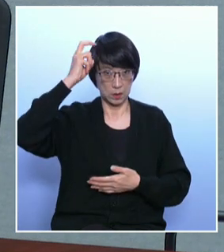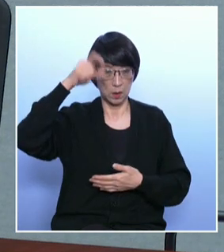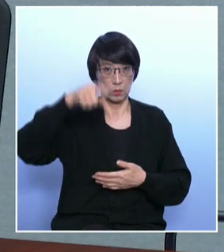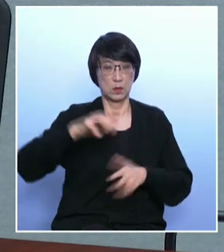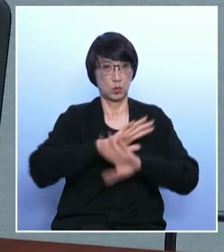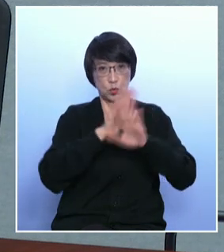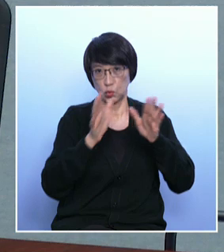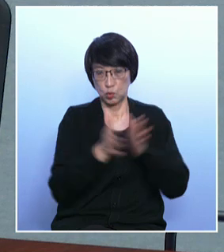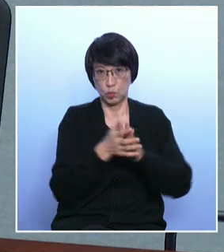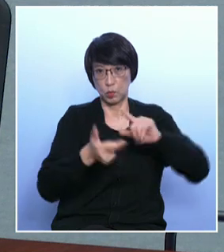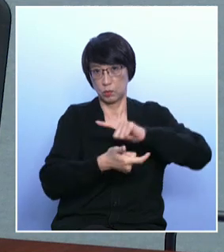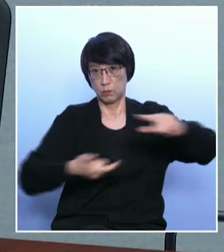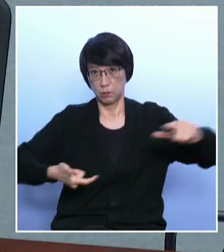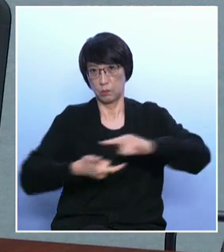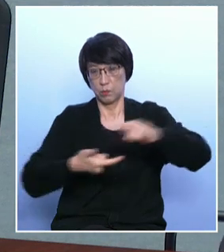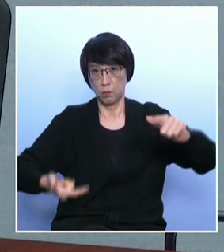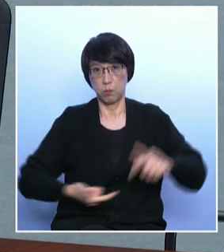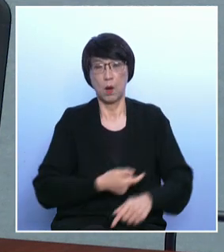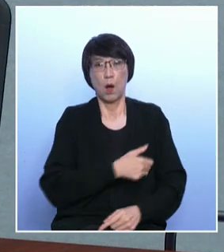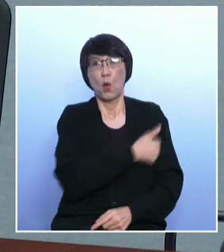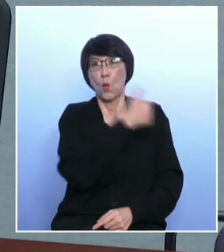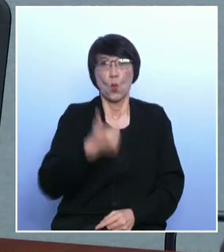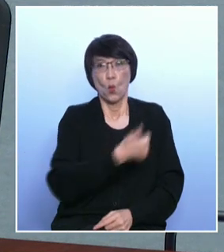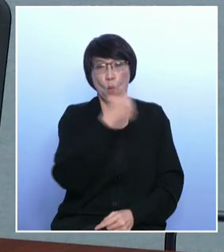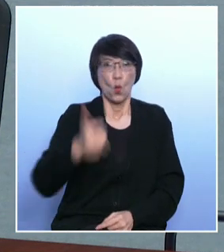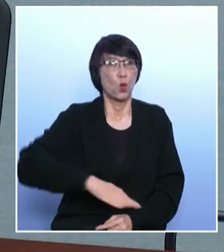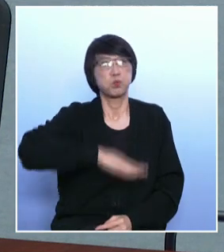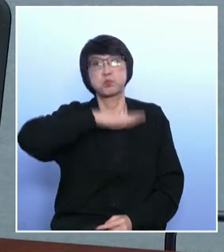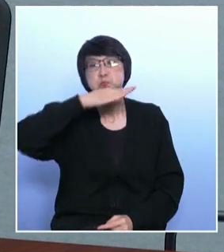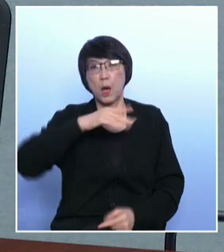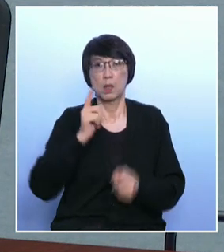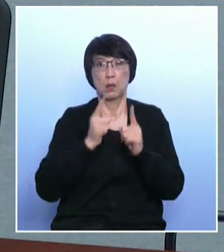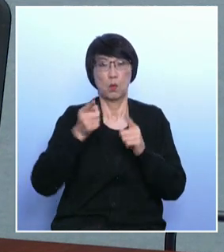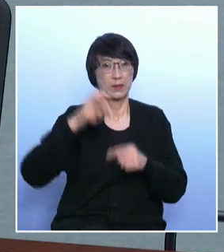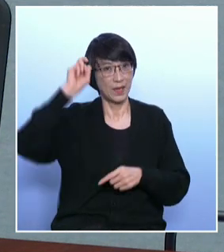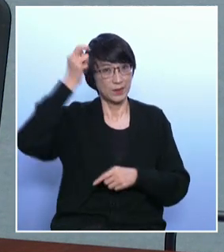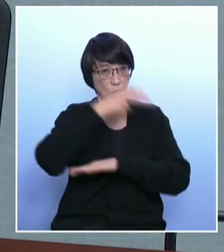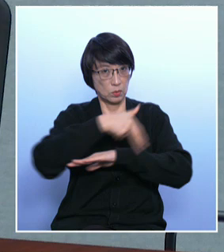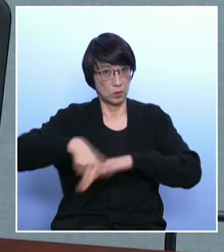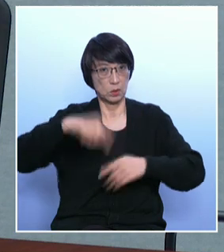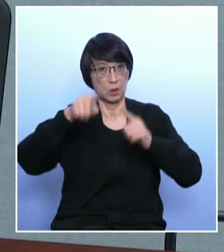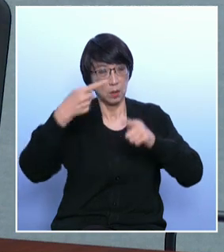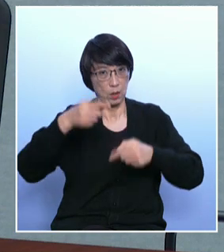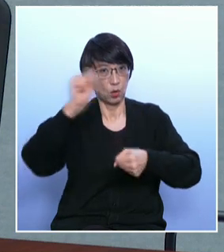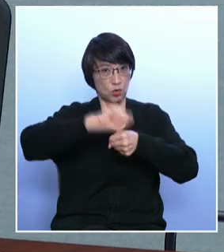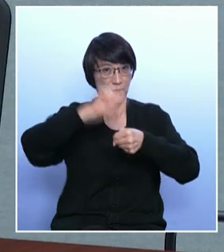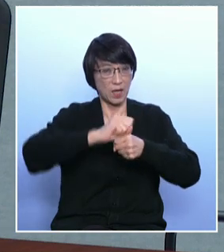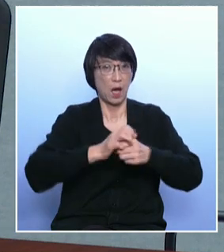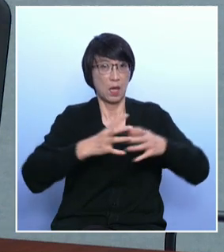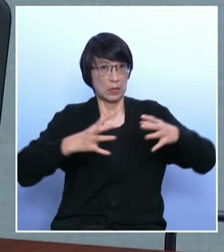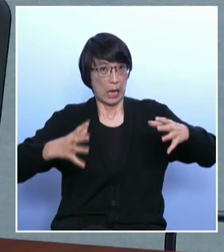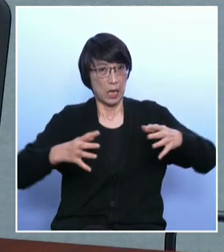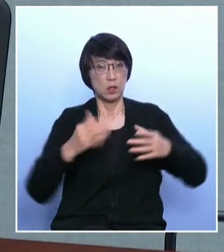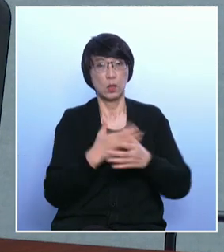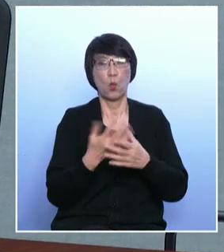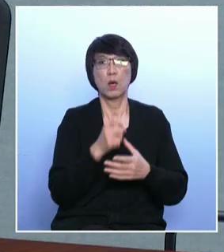For the design of this building, have you already used up the plot ratio, or is there still further room to increase